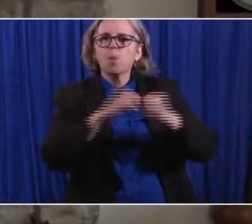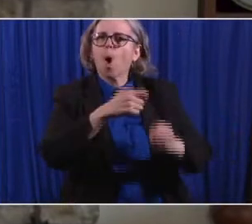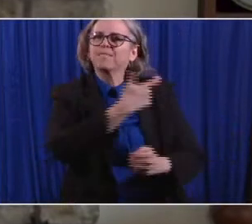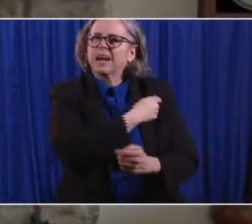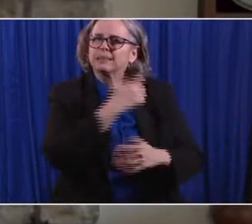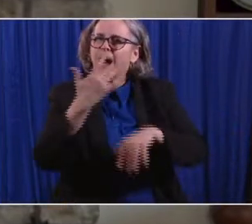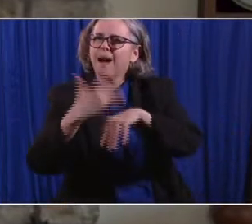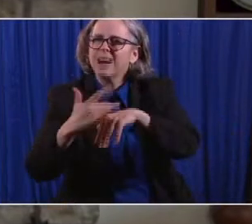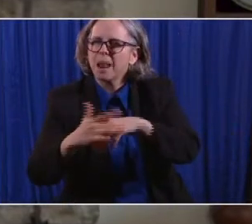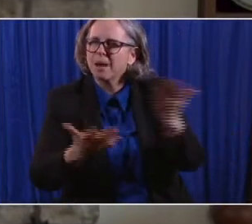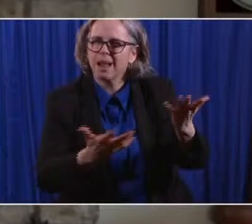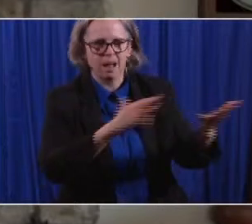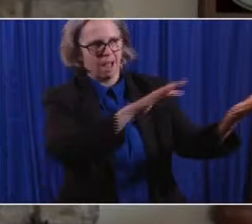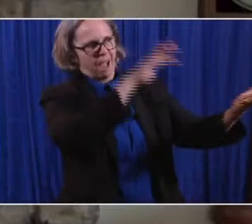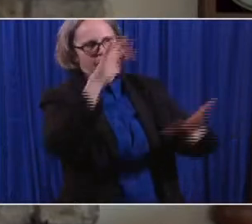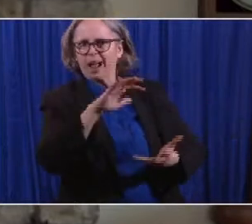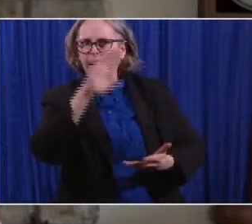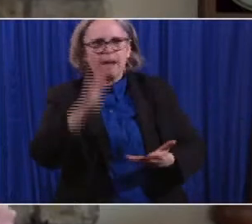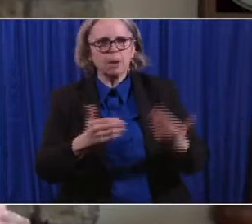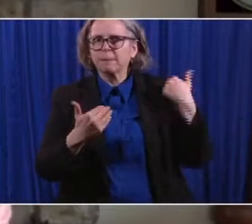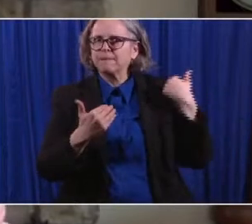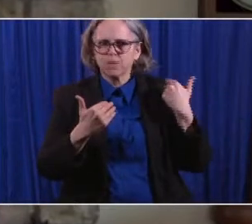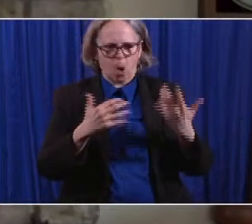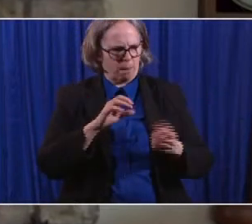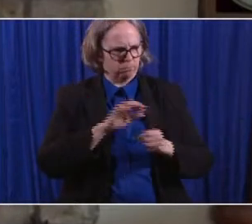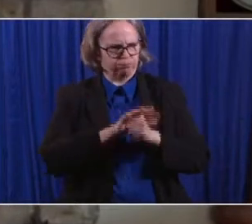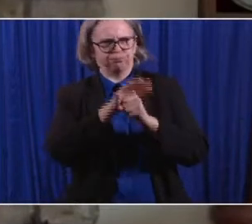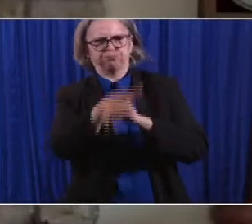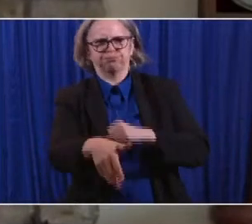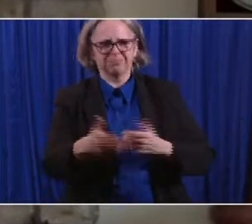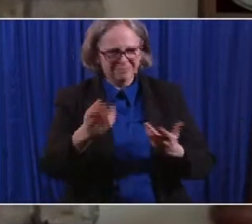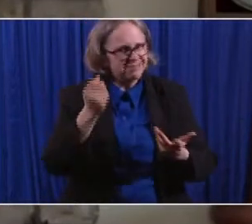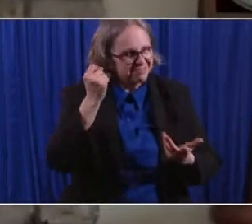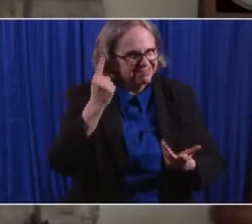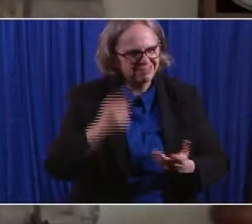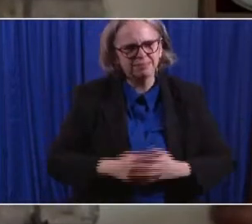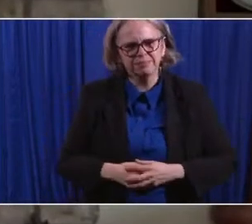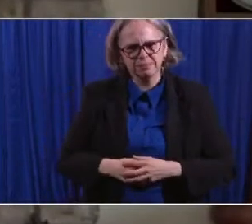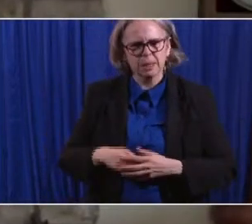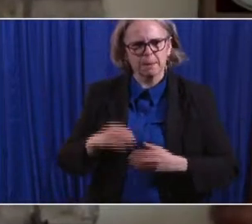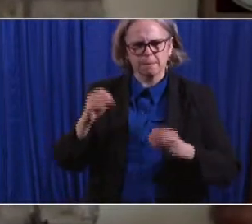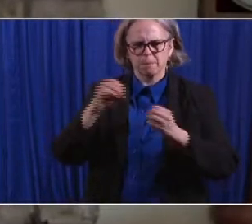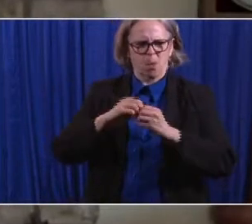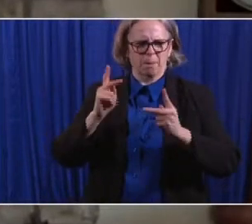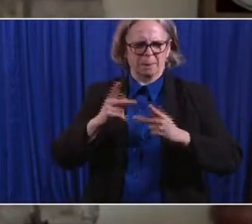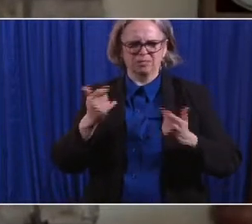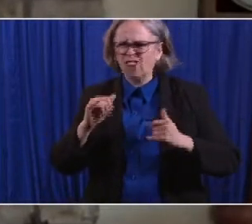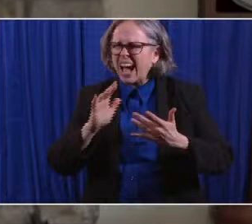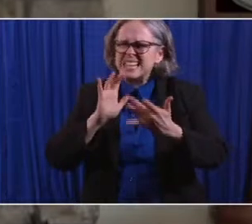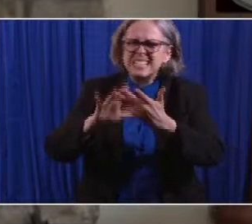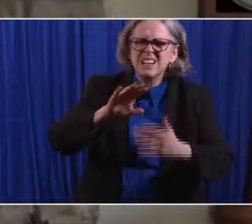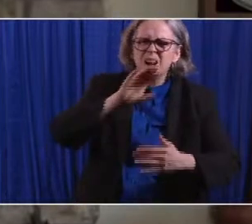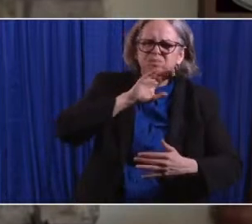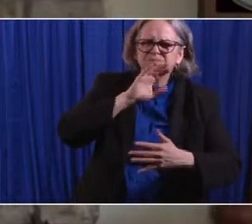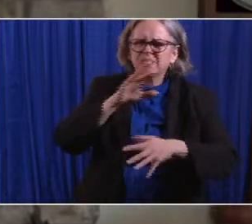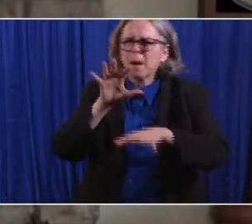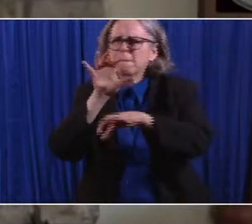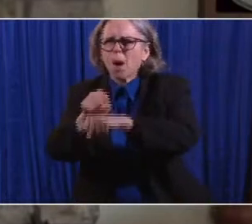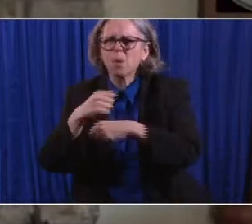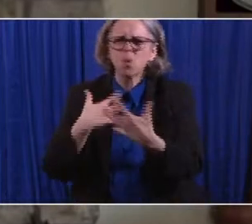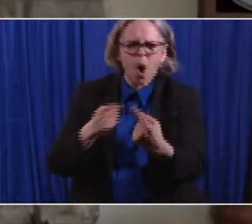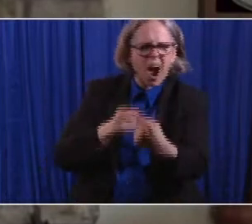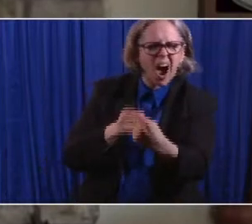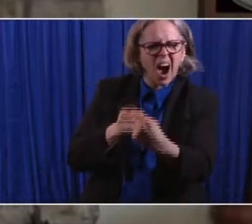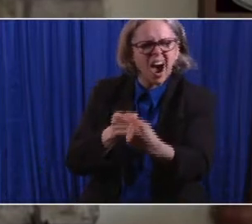seeing, while some people are still having some trouble getting the vaccine, we're also seeing a large number